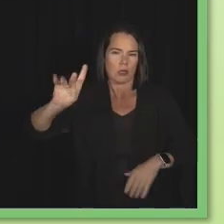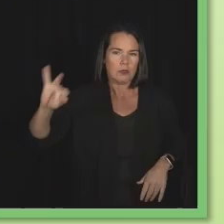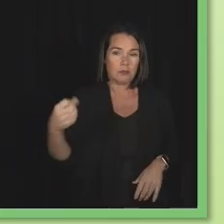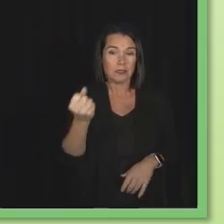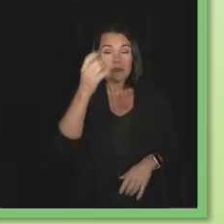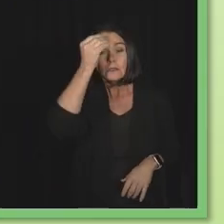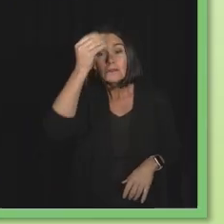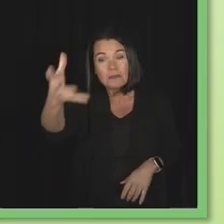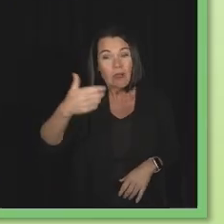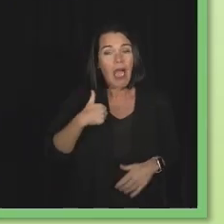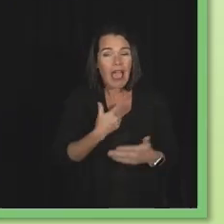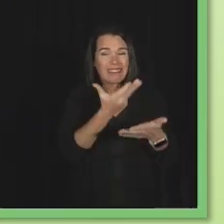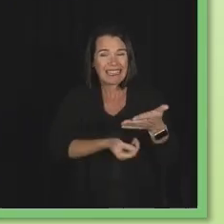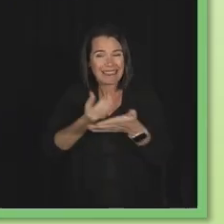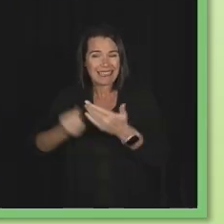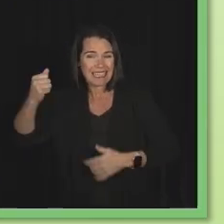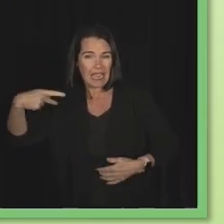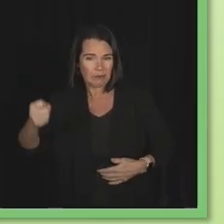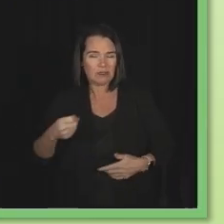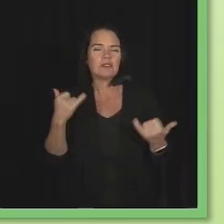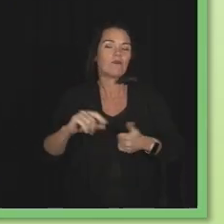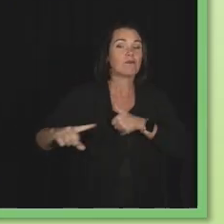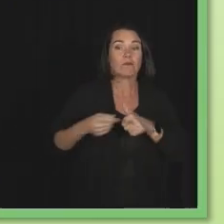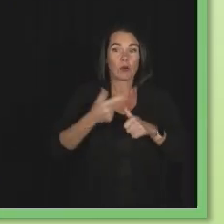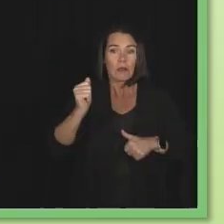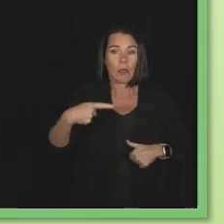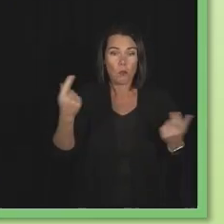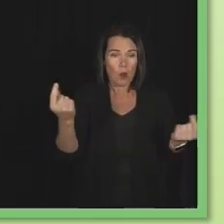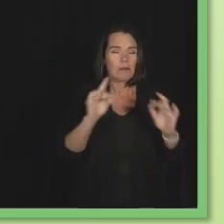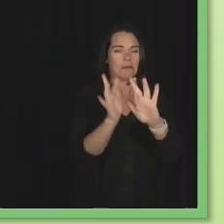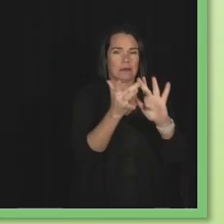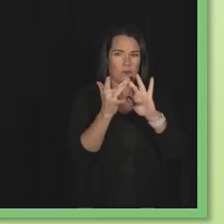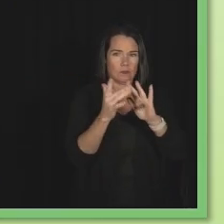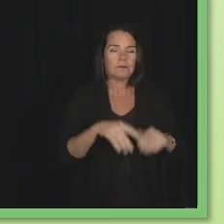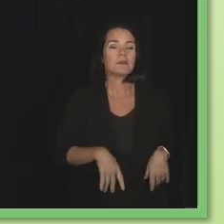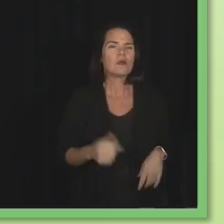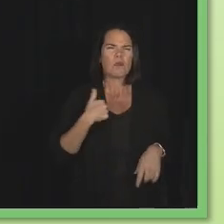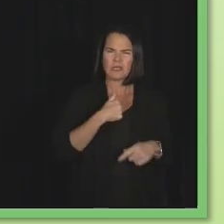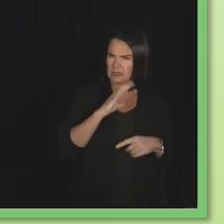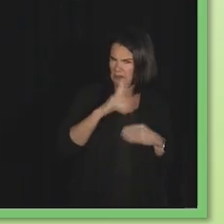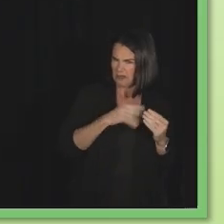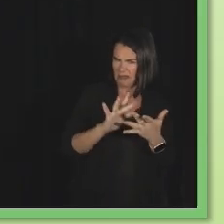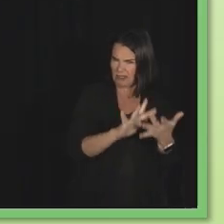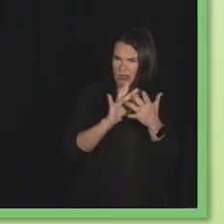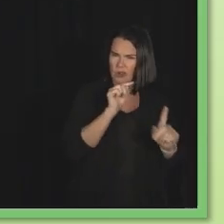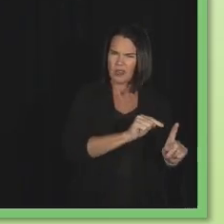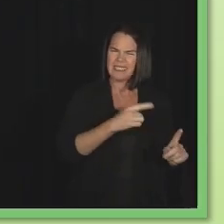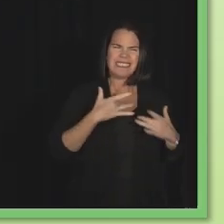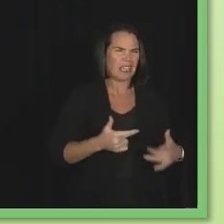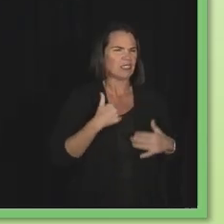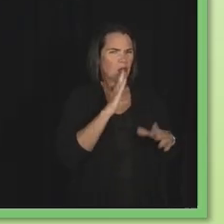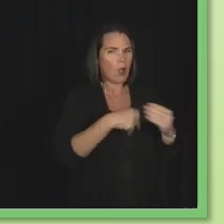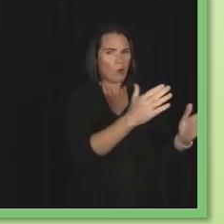gap. So let's look at the first gap, networking. When we're talking about networking, usually we're talking about